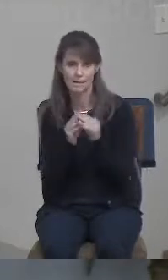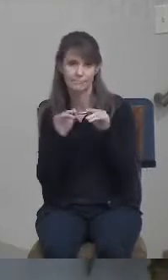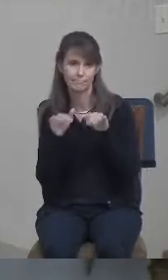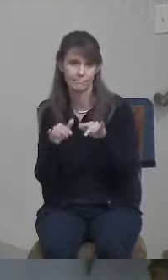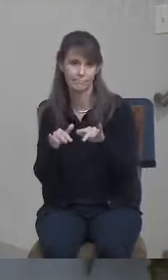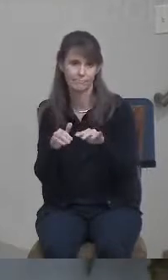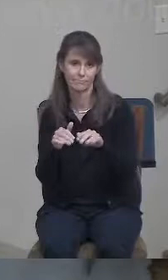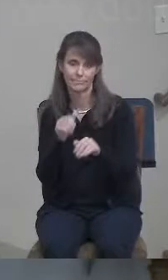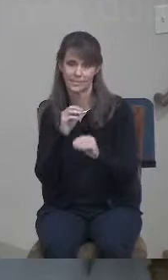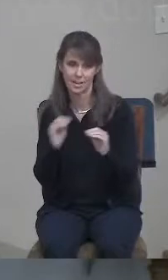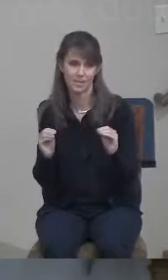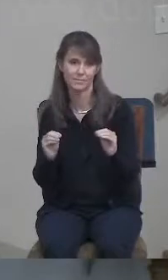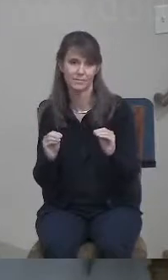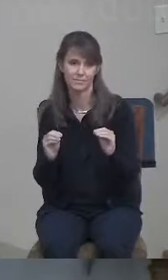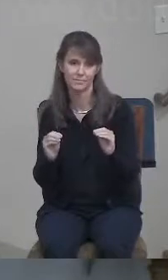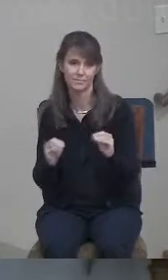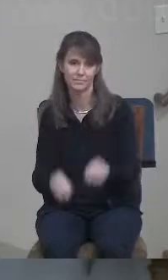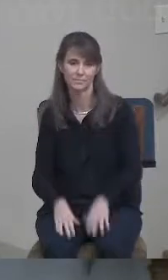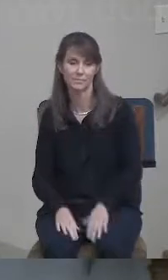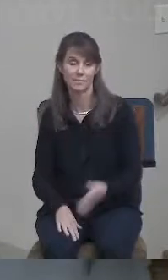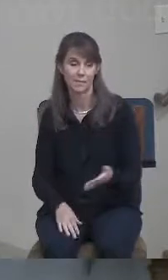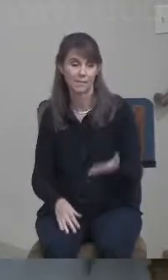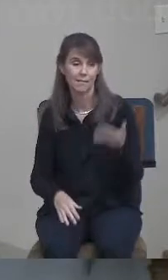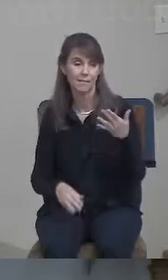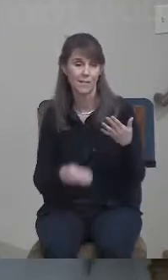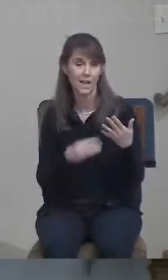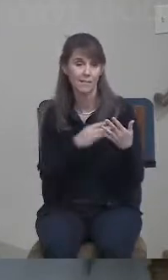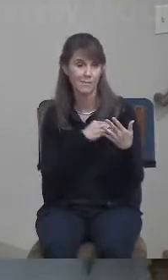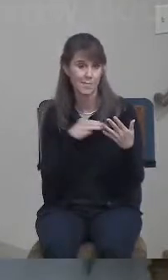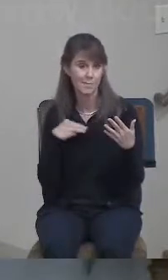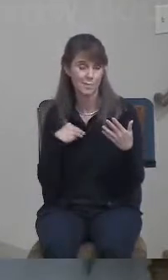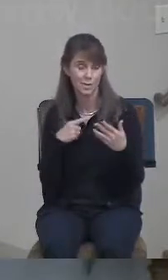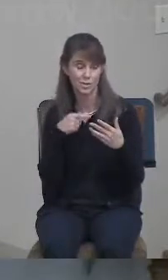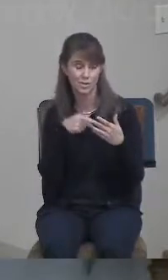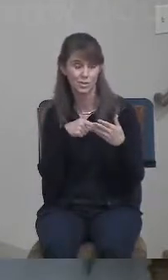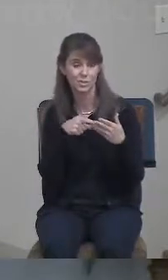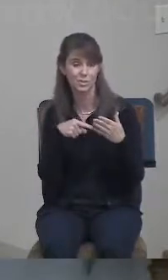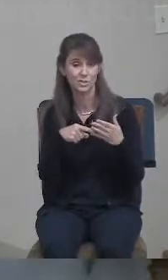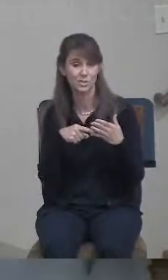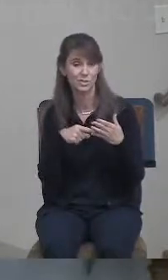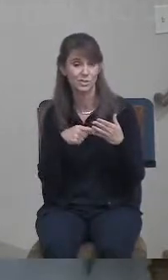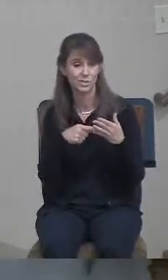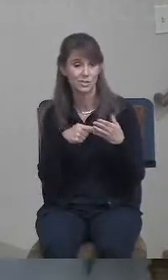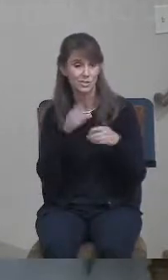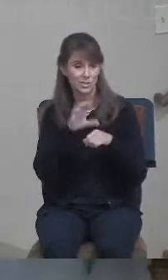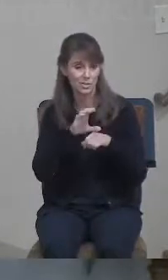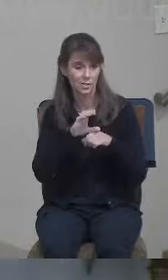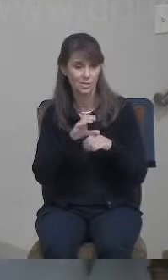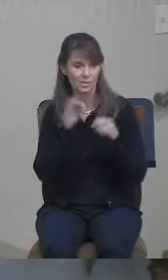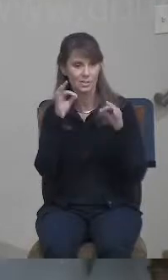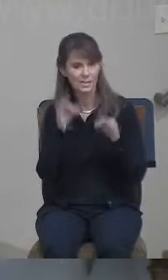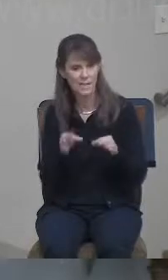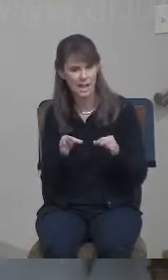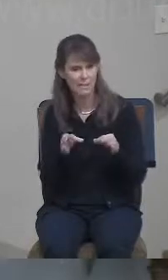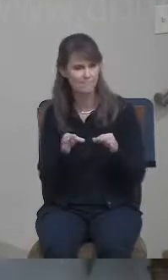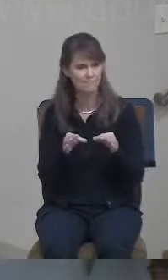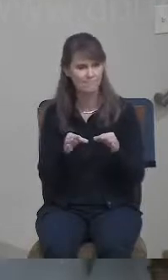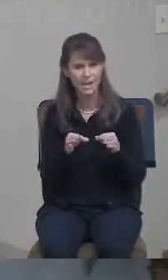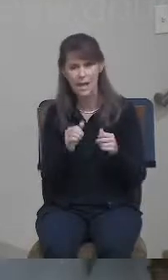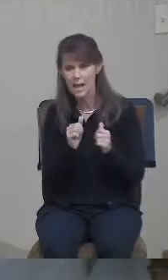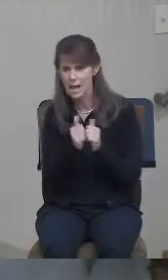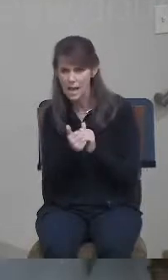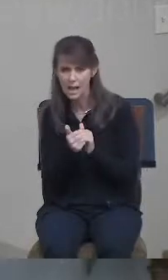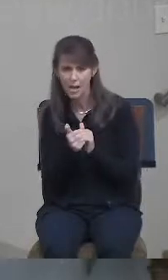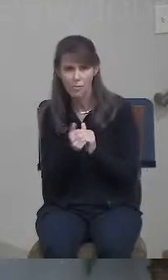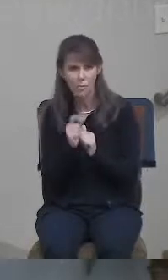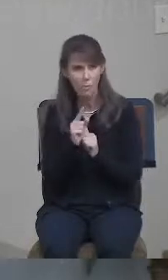There were only 5 members of the church, but they began to discuss ways and means of organizing themselves into a church. These meetings